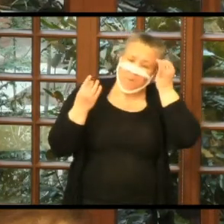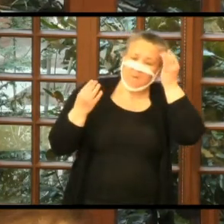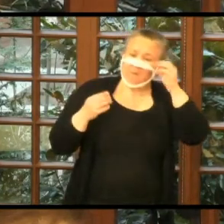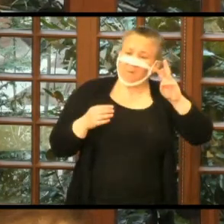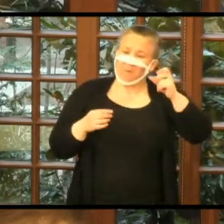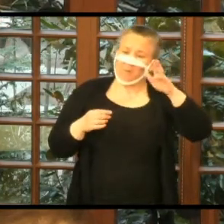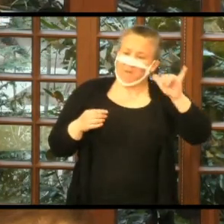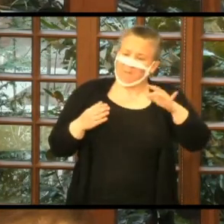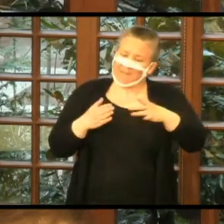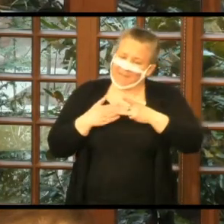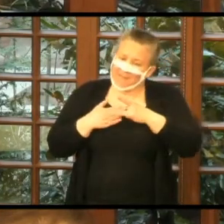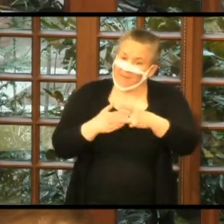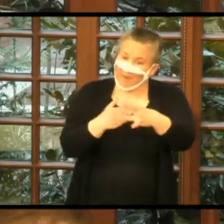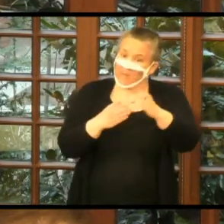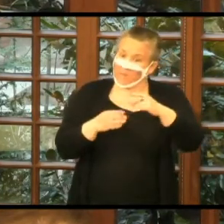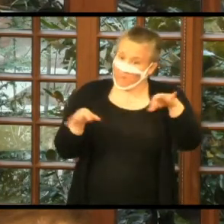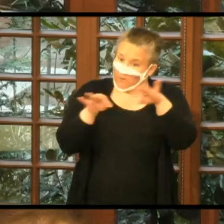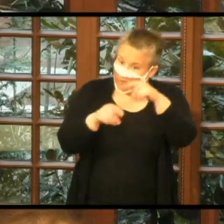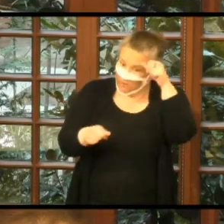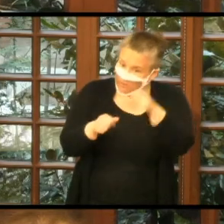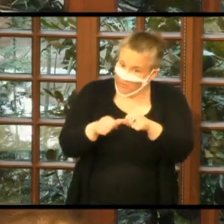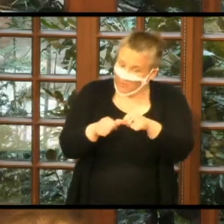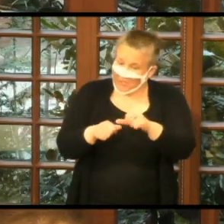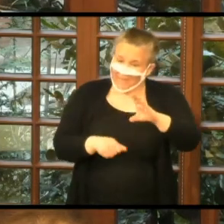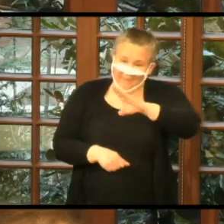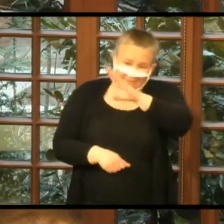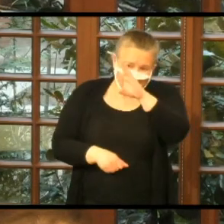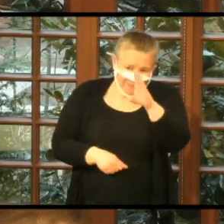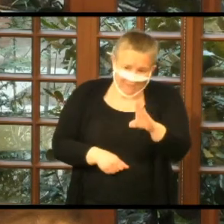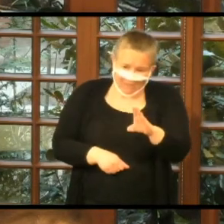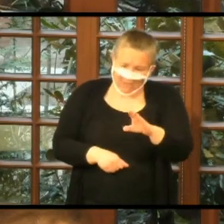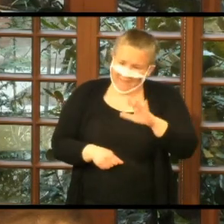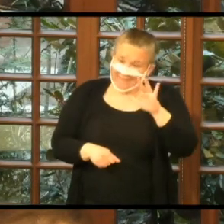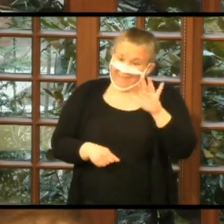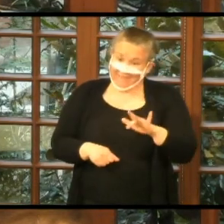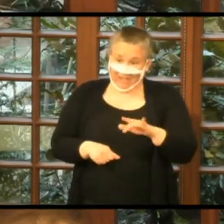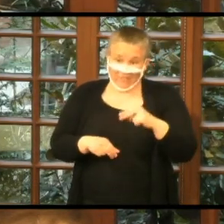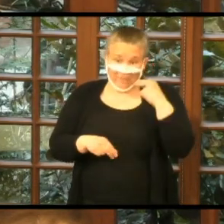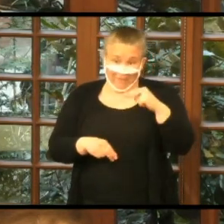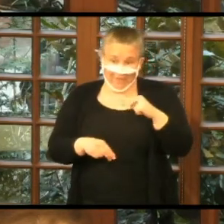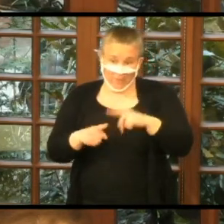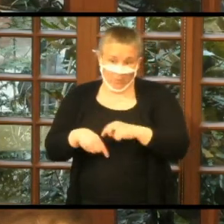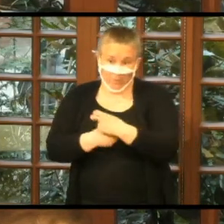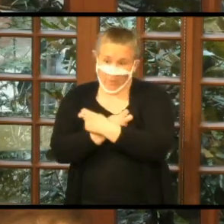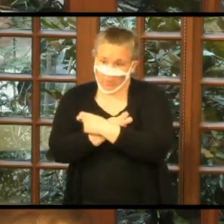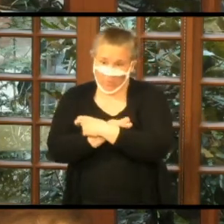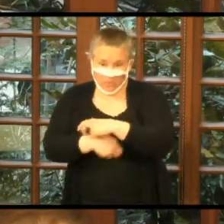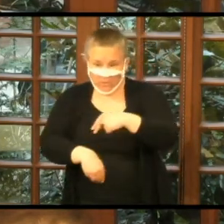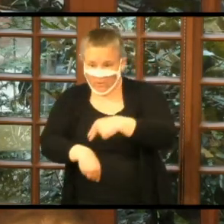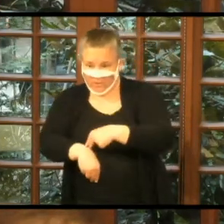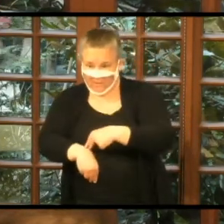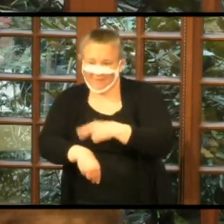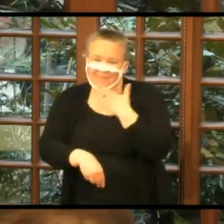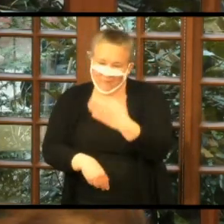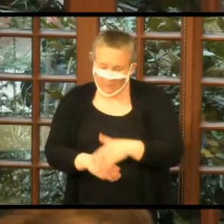whimsy thrive. So remember, never touch the blade to the bone. Thank